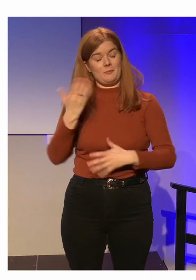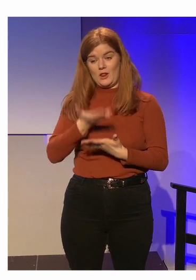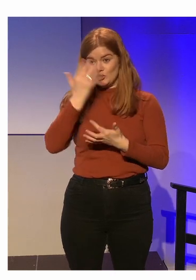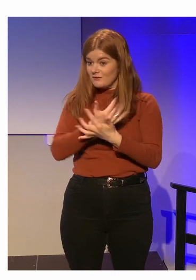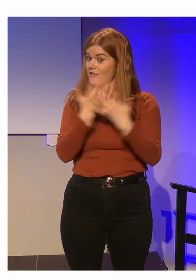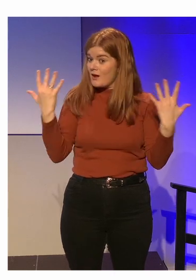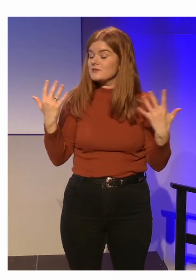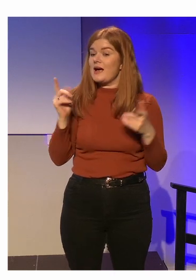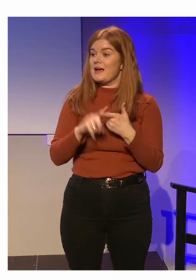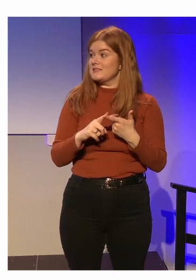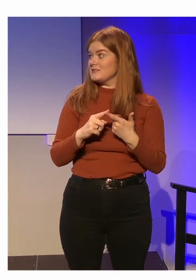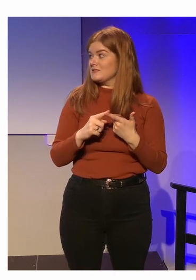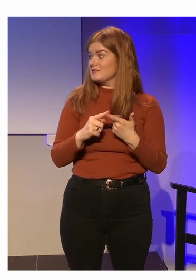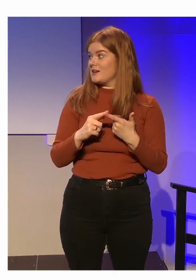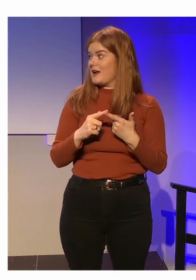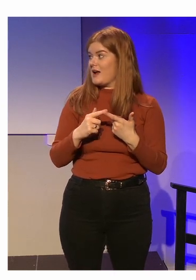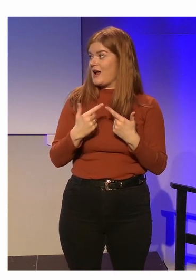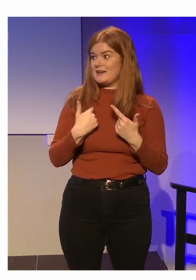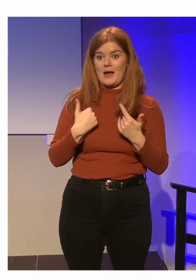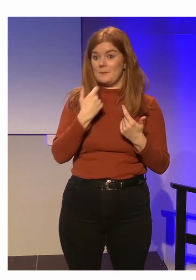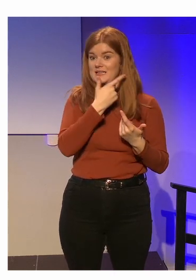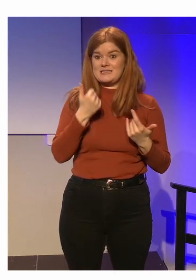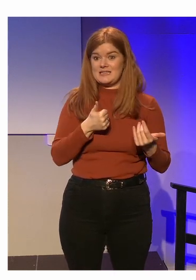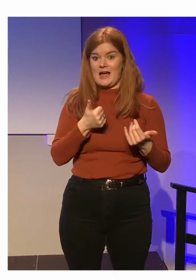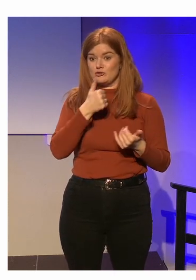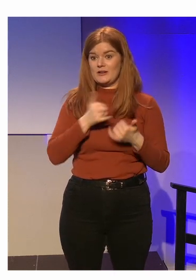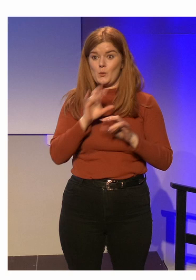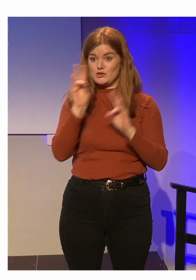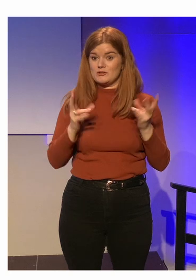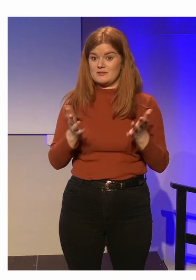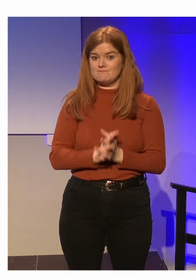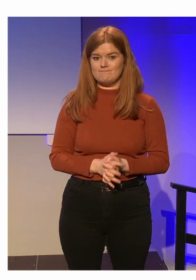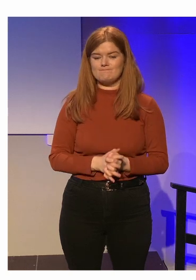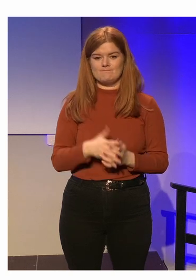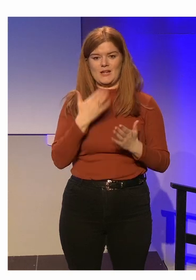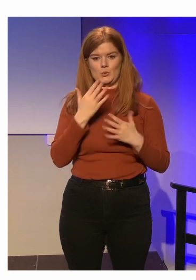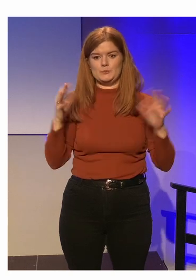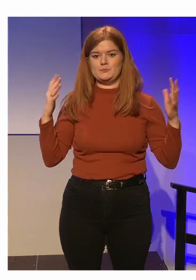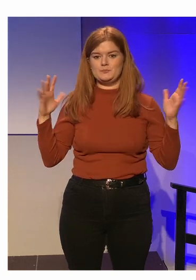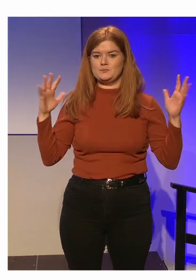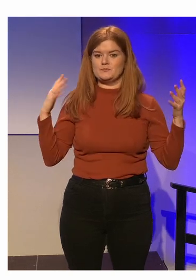much, and I would easily move to questions. Thank you.